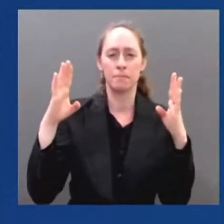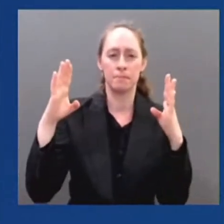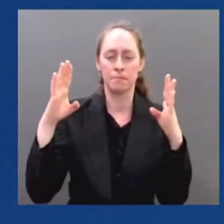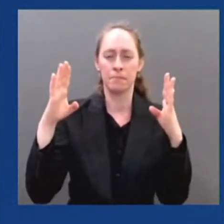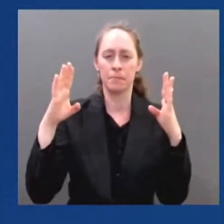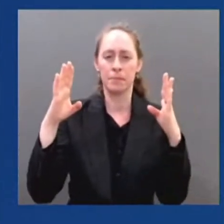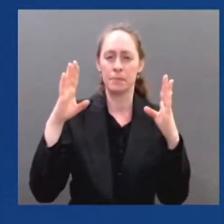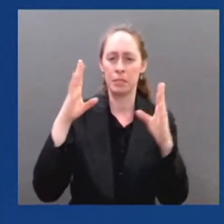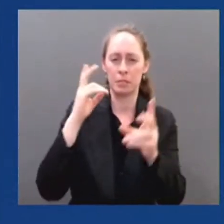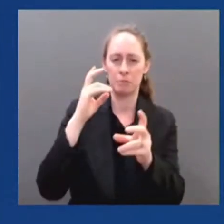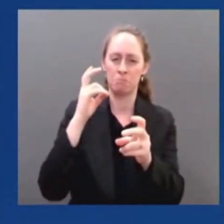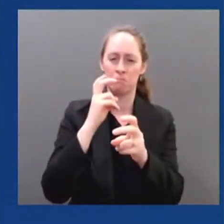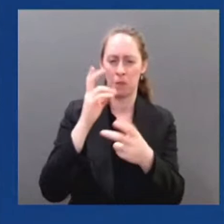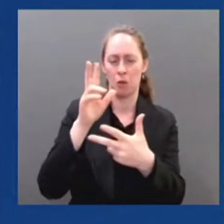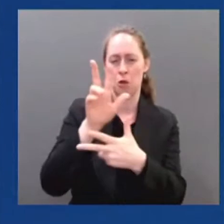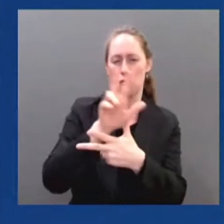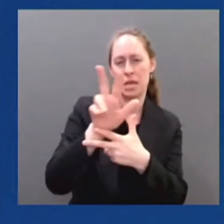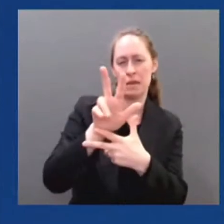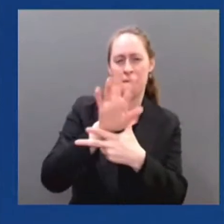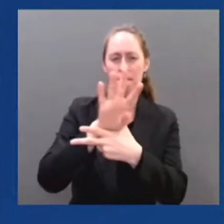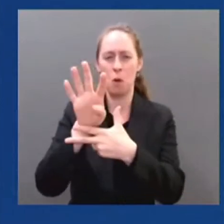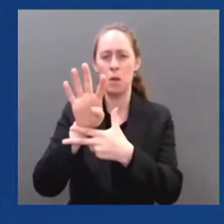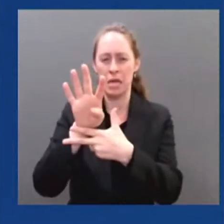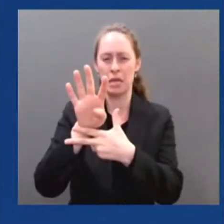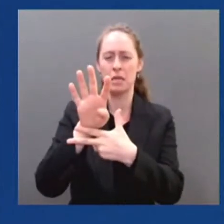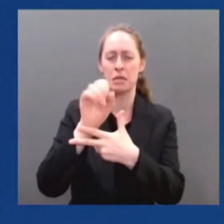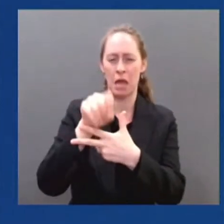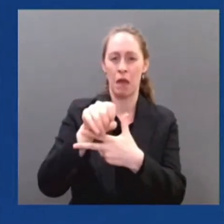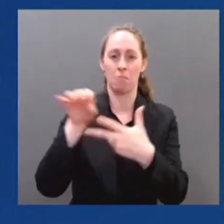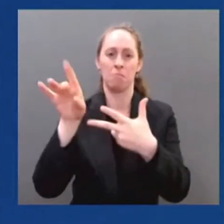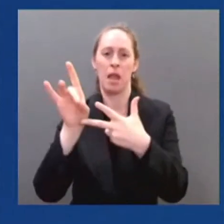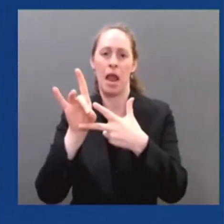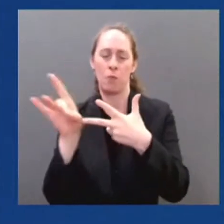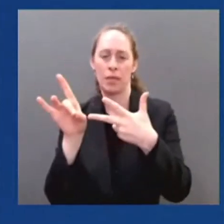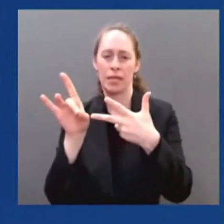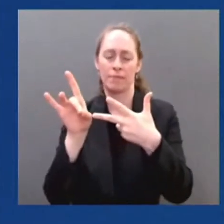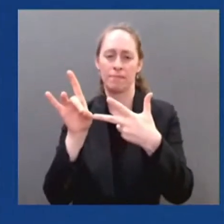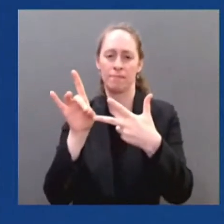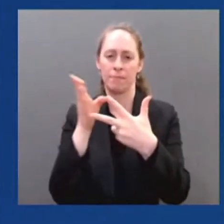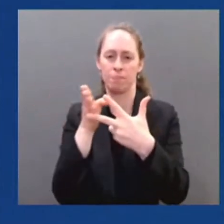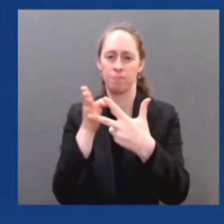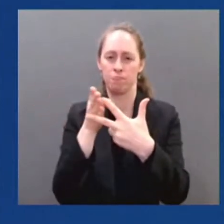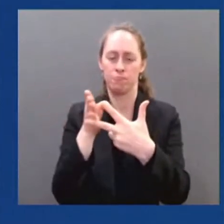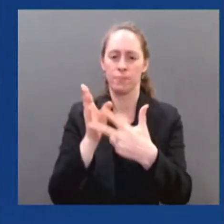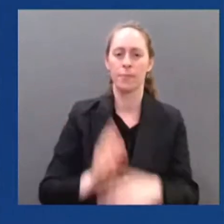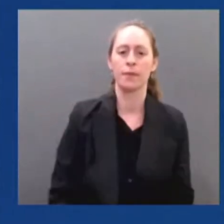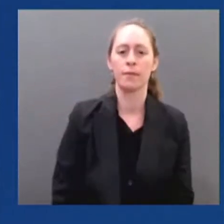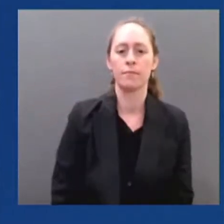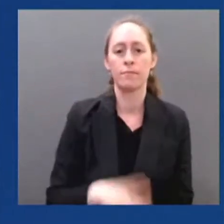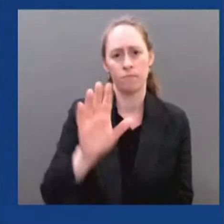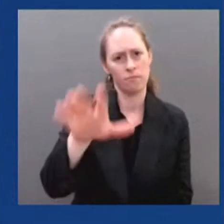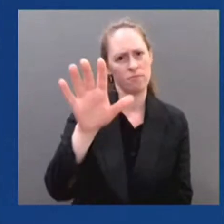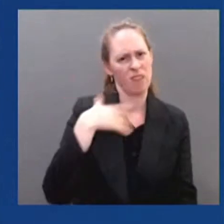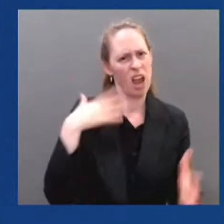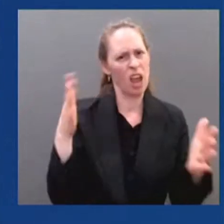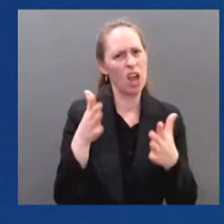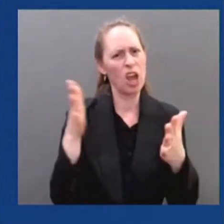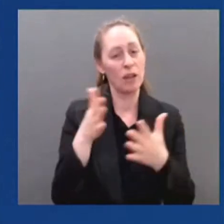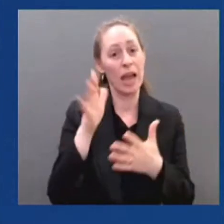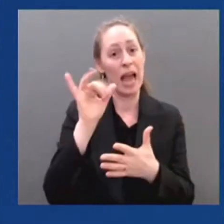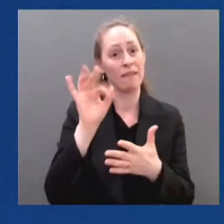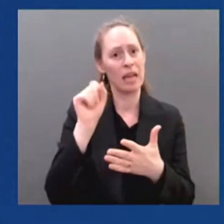you want to be able to be fully protected as soon as possible. So I would err on the earlier side of that